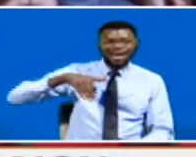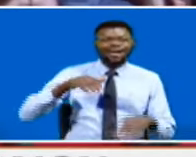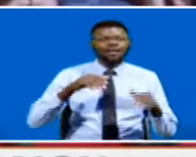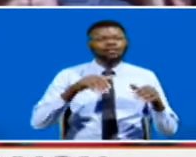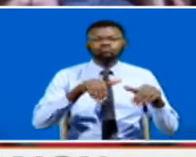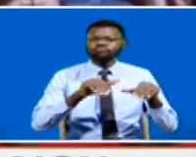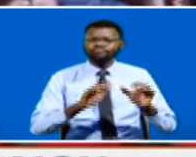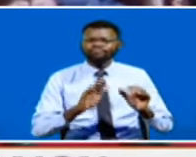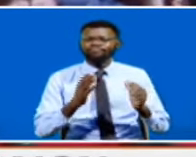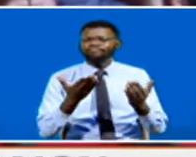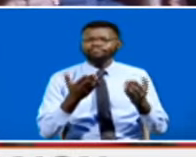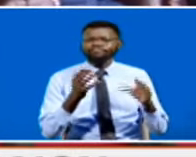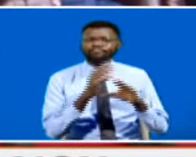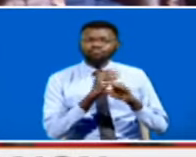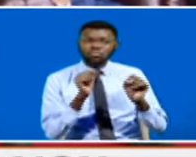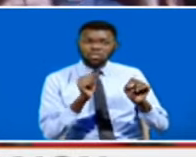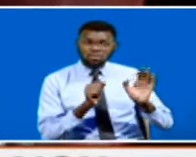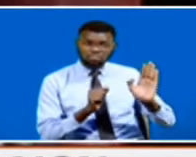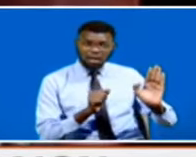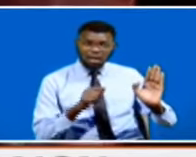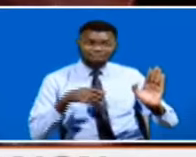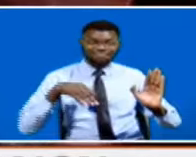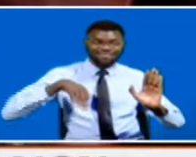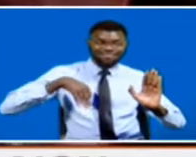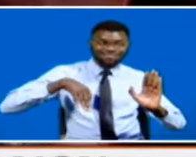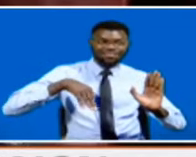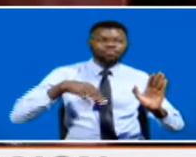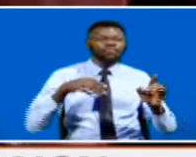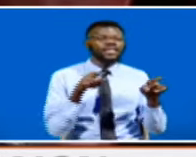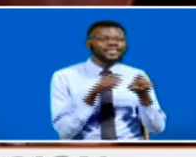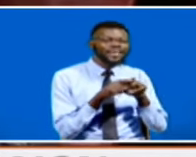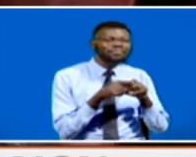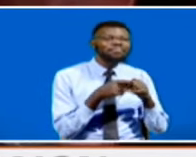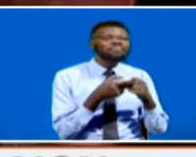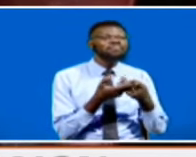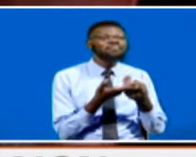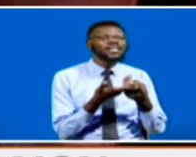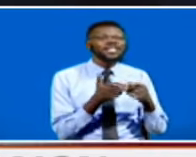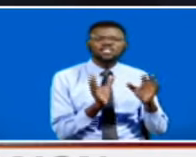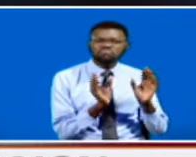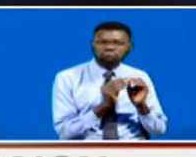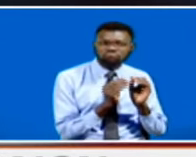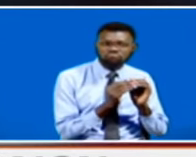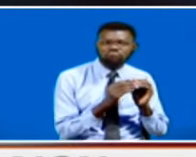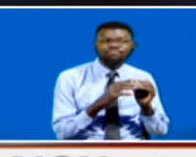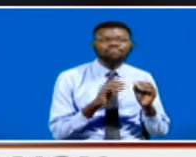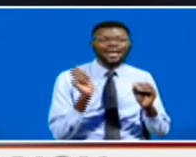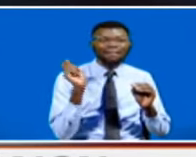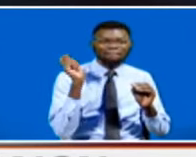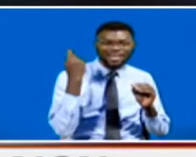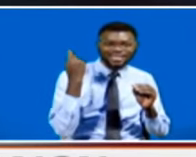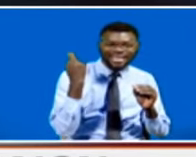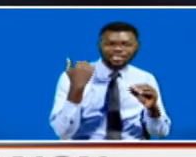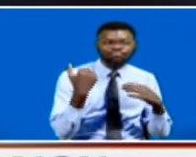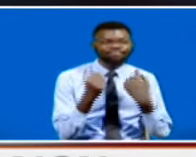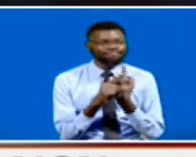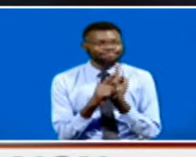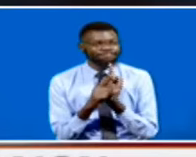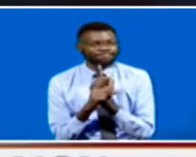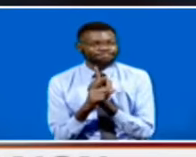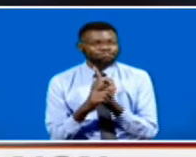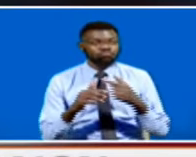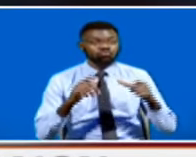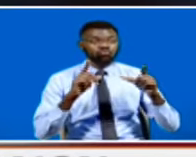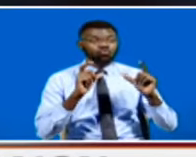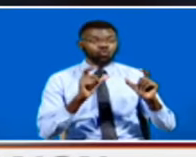Namibian President Hage Geingob, where he met the electorates for the post, the sitting heads of state. In photos shared through his social media